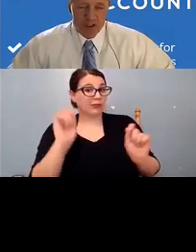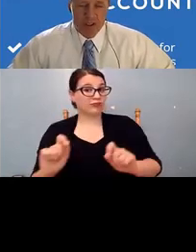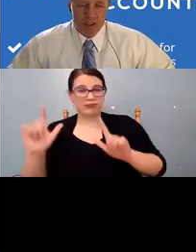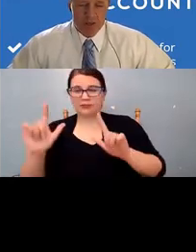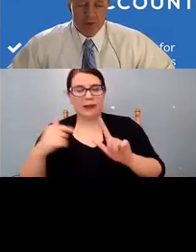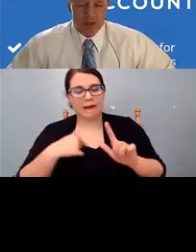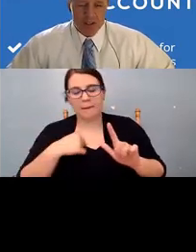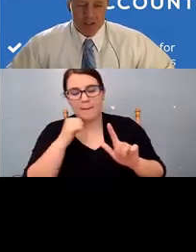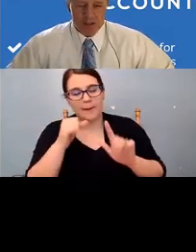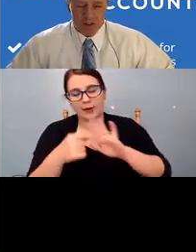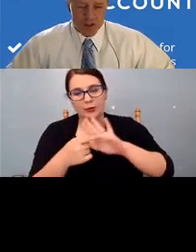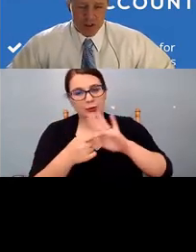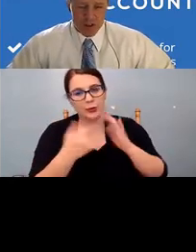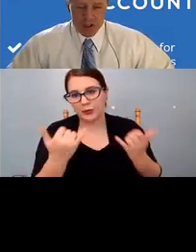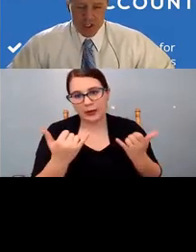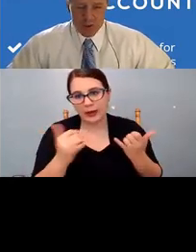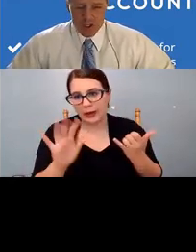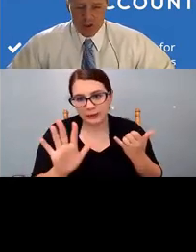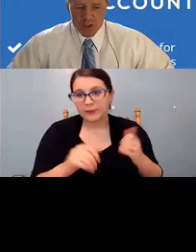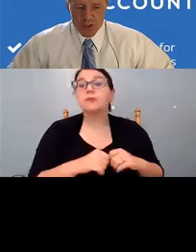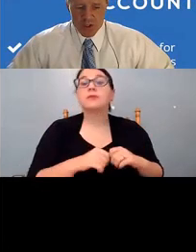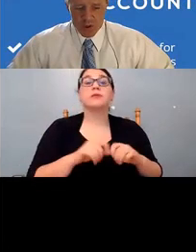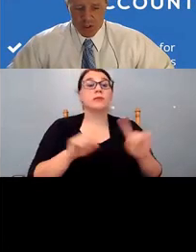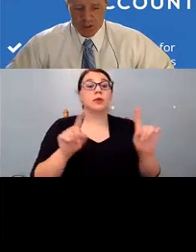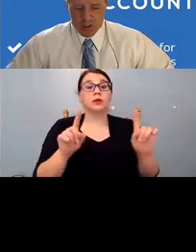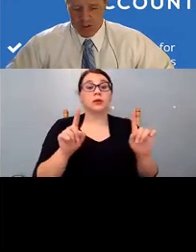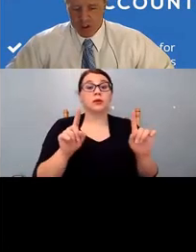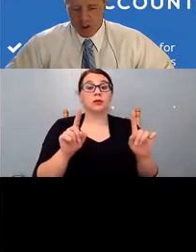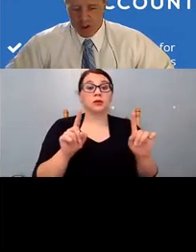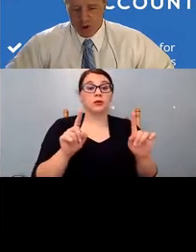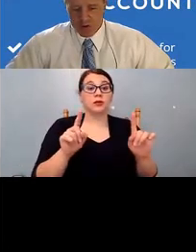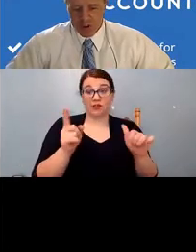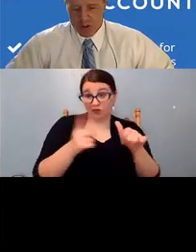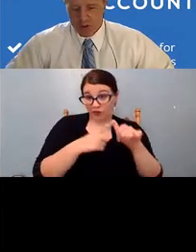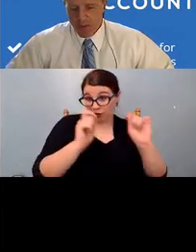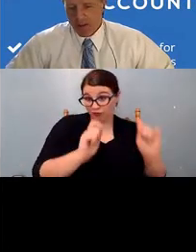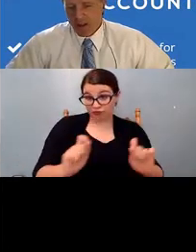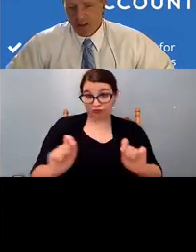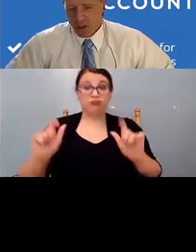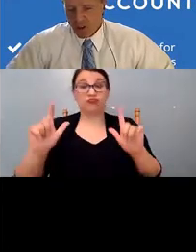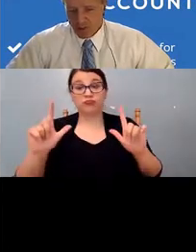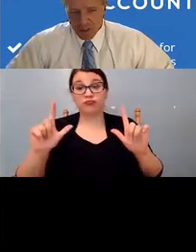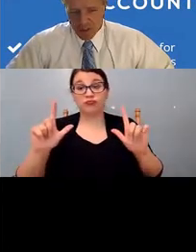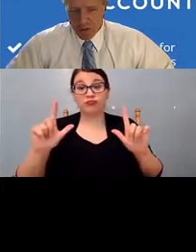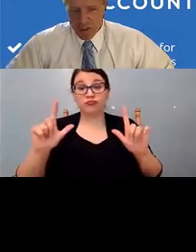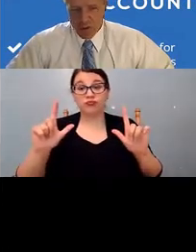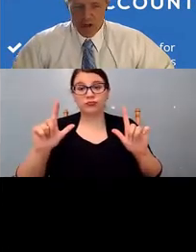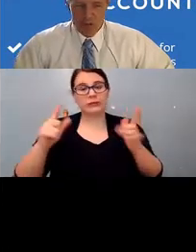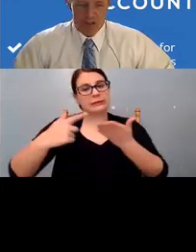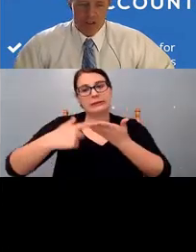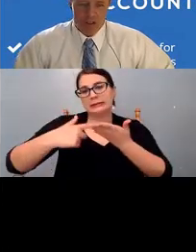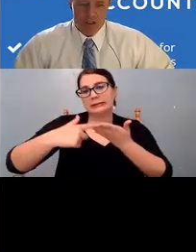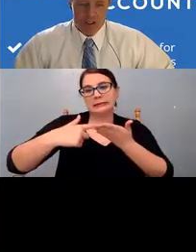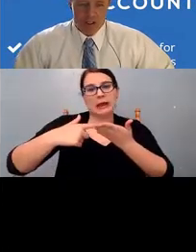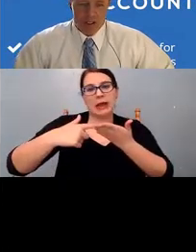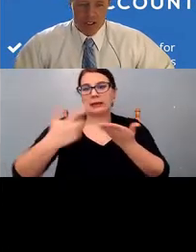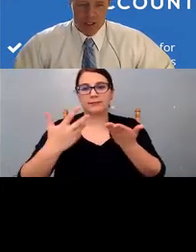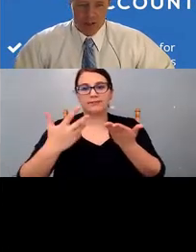here, but the very first screen you would come to just goes over eligibility